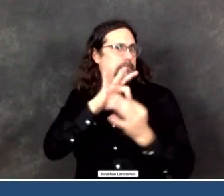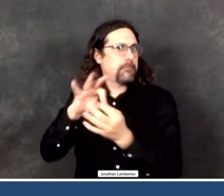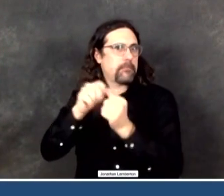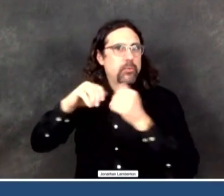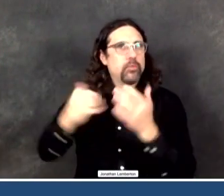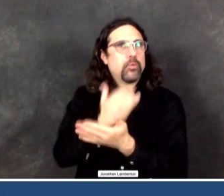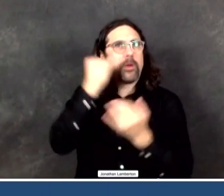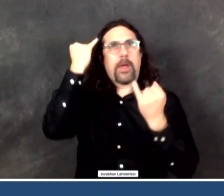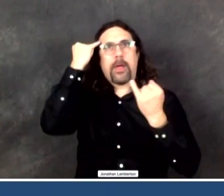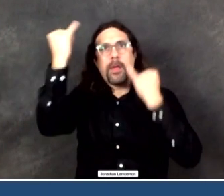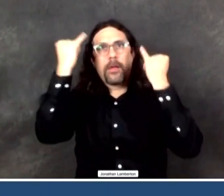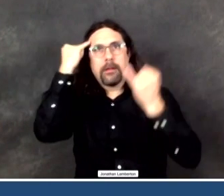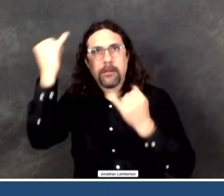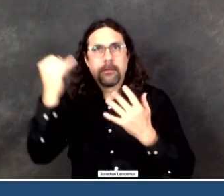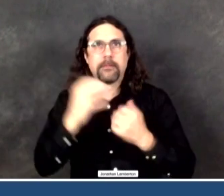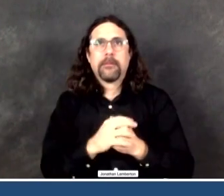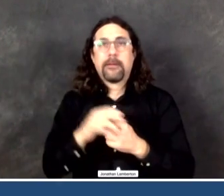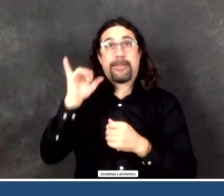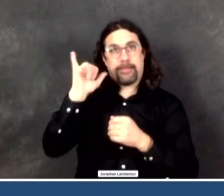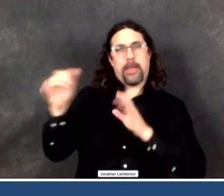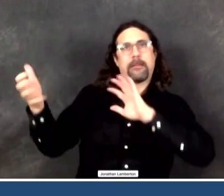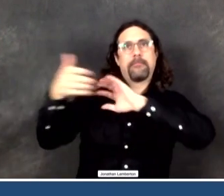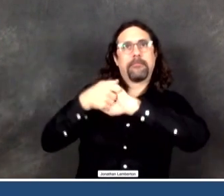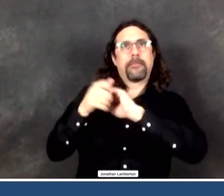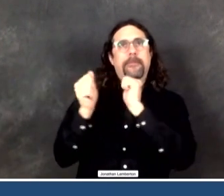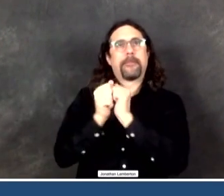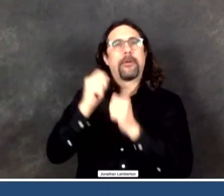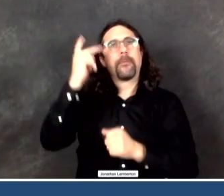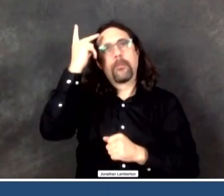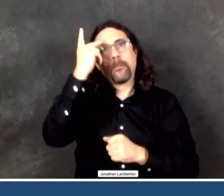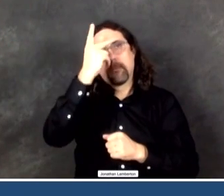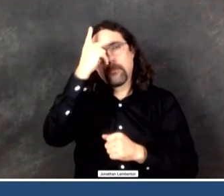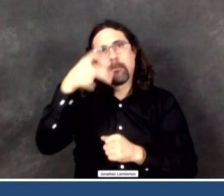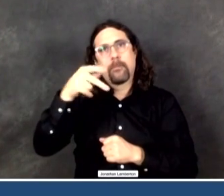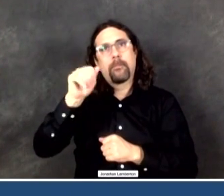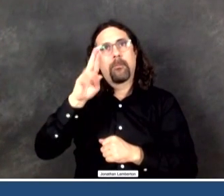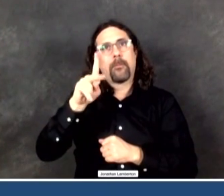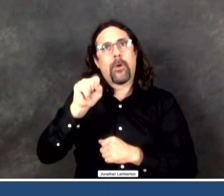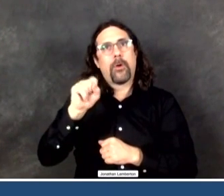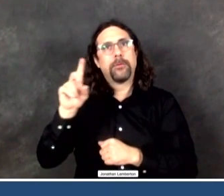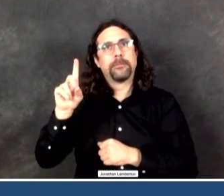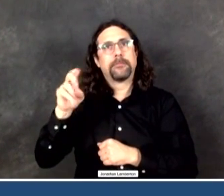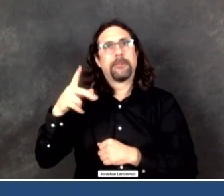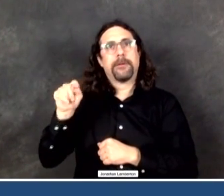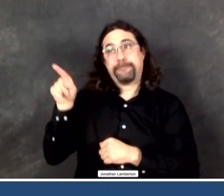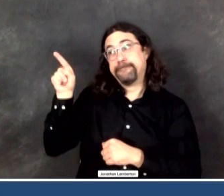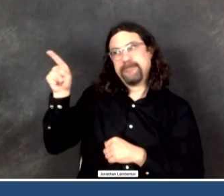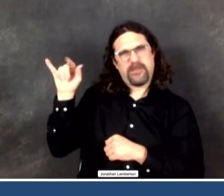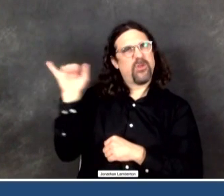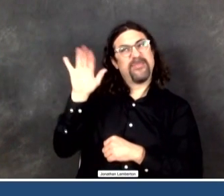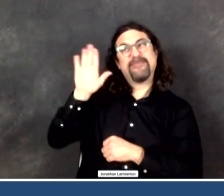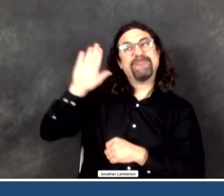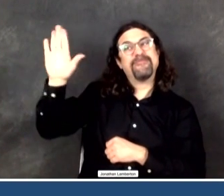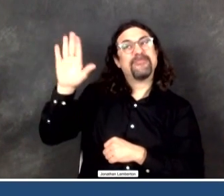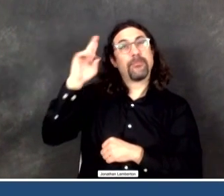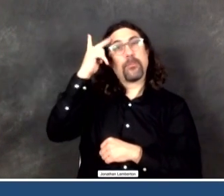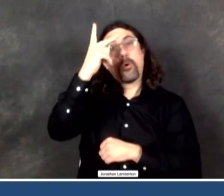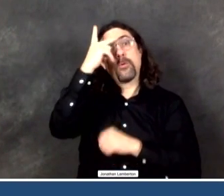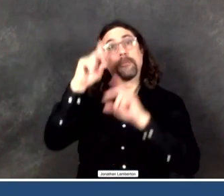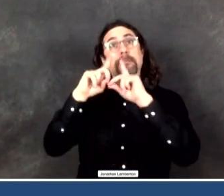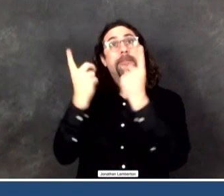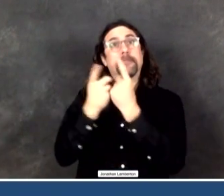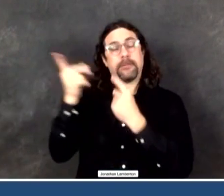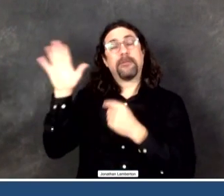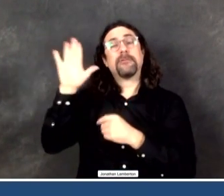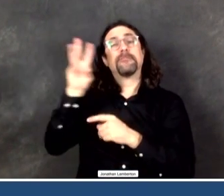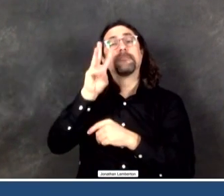online, and our Children's Cabinet is doing the same. We're going to be working with a number of media companies here in New York City